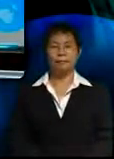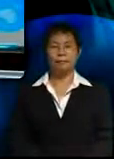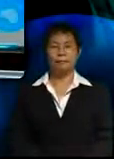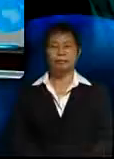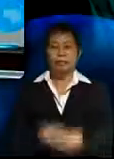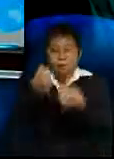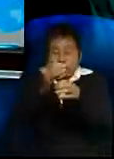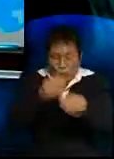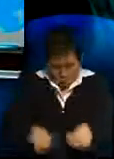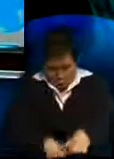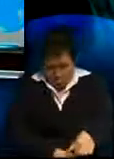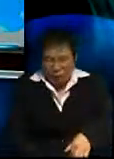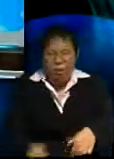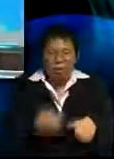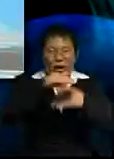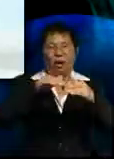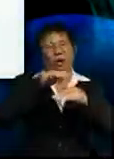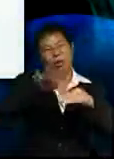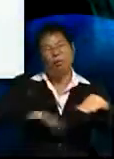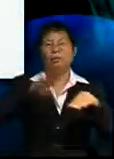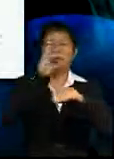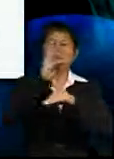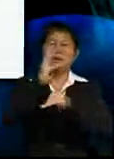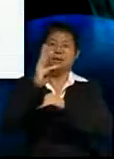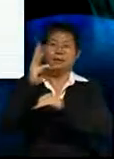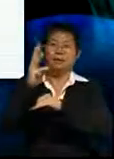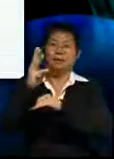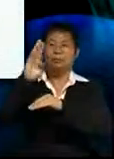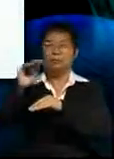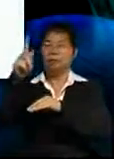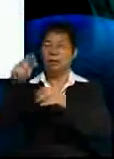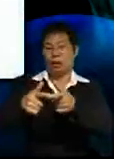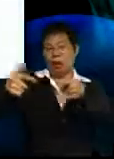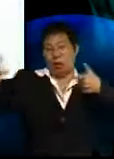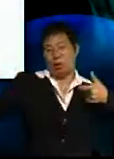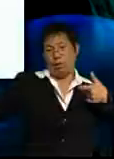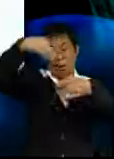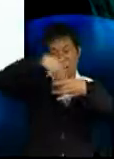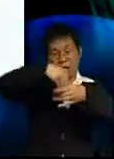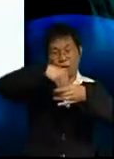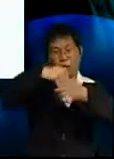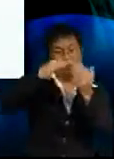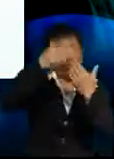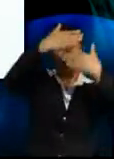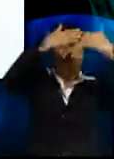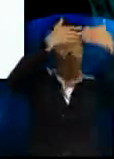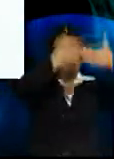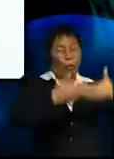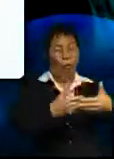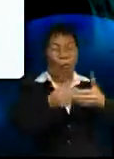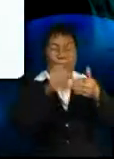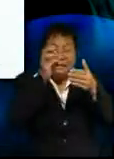The small intestine is about 6 meters long. The inner wall of the small intestine bears millions of